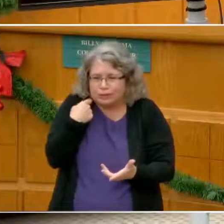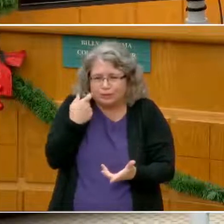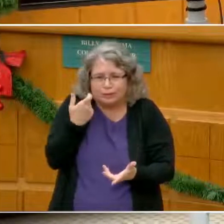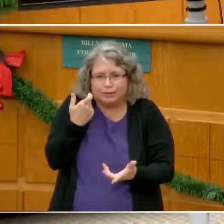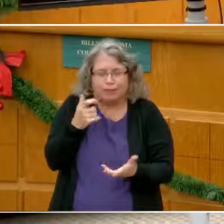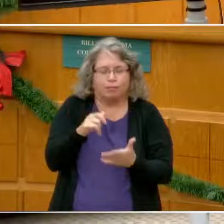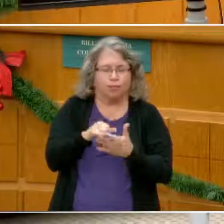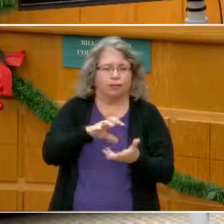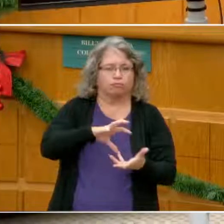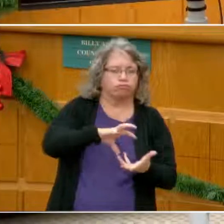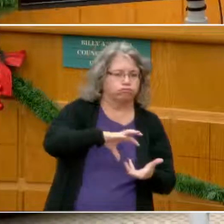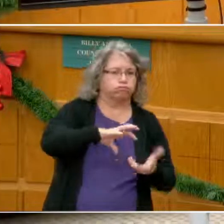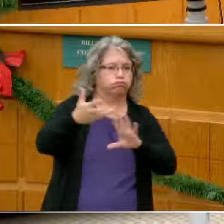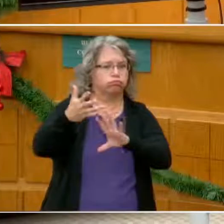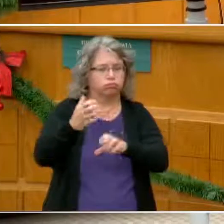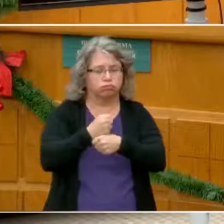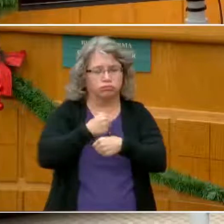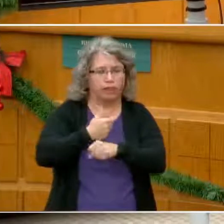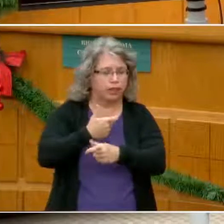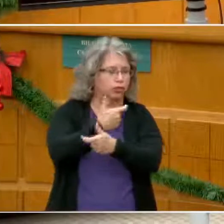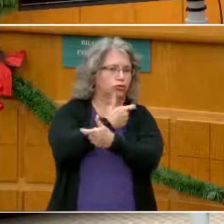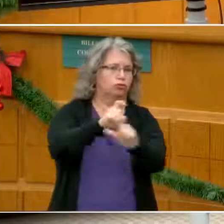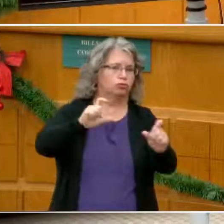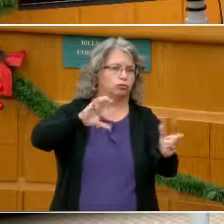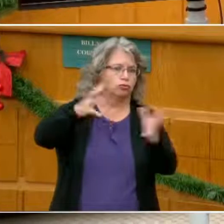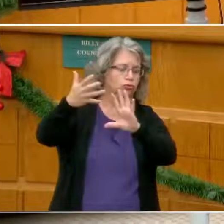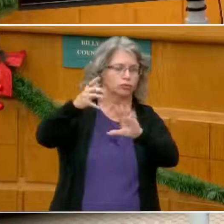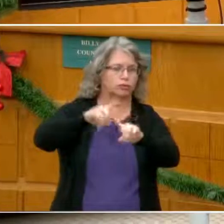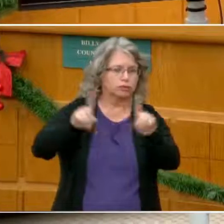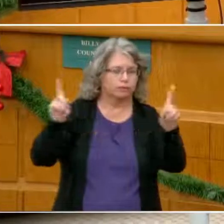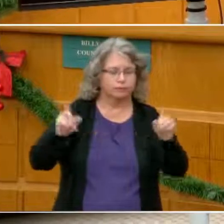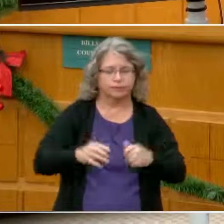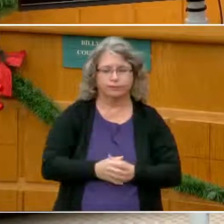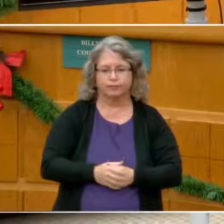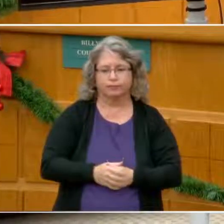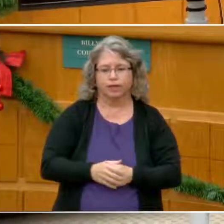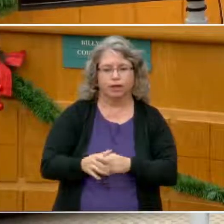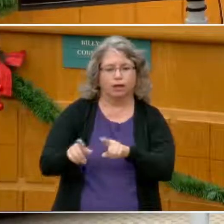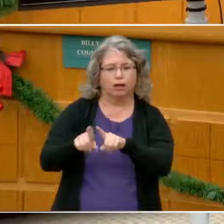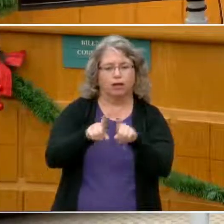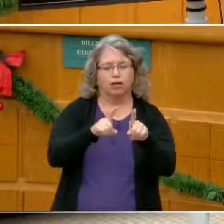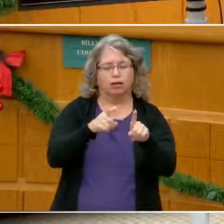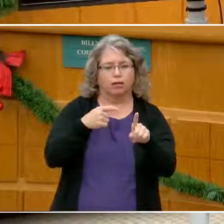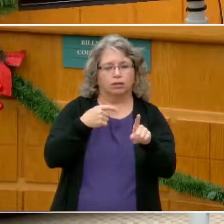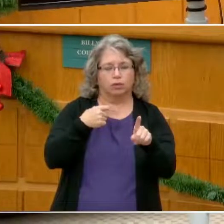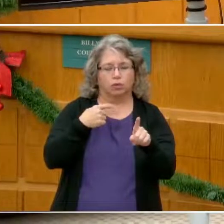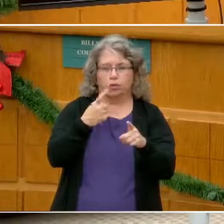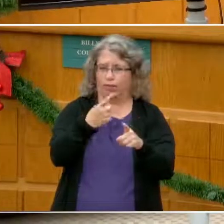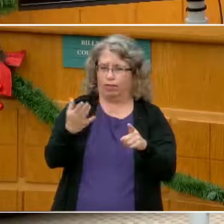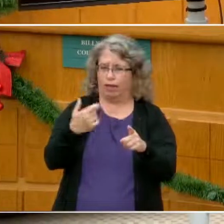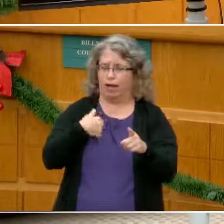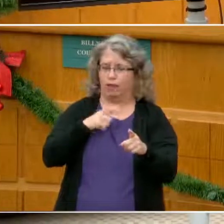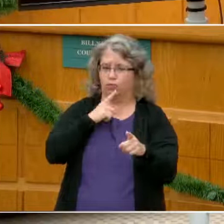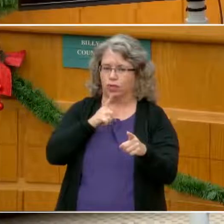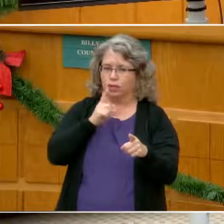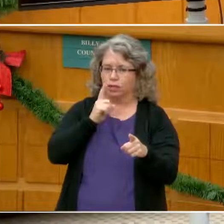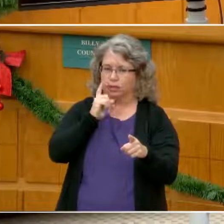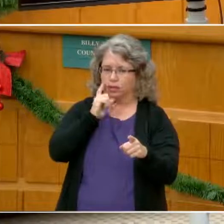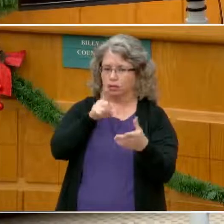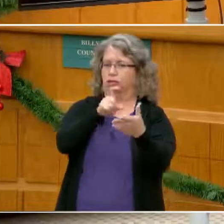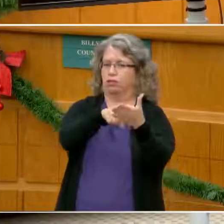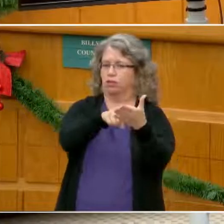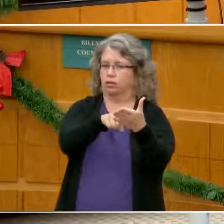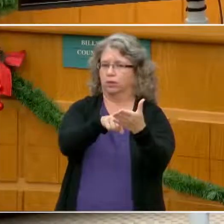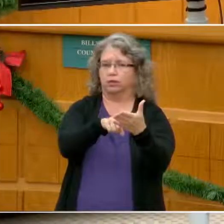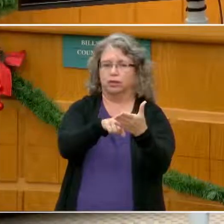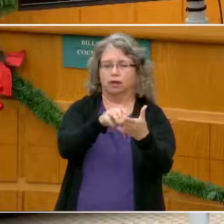caused such a big difference. And as was noted, the thing that really makes me look up is the Omicron variant is believed to